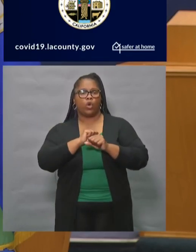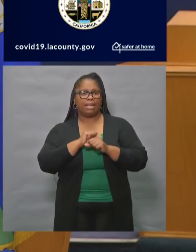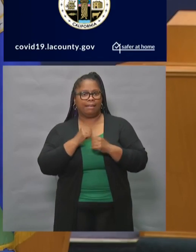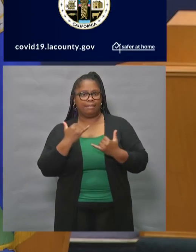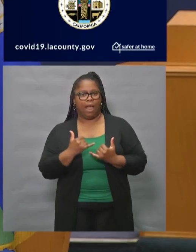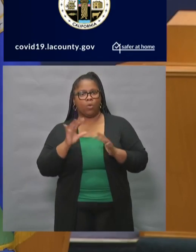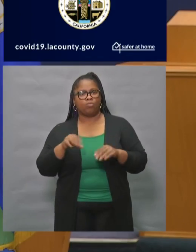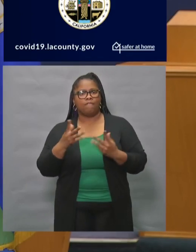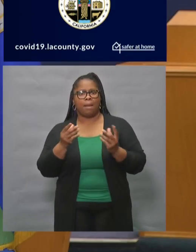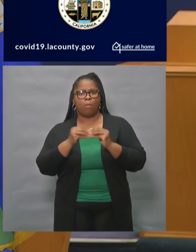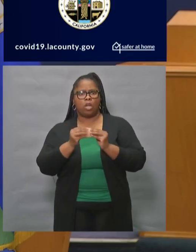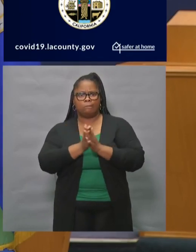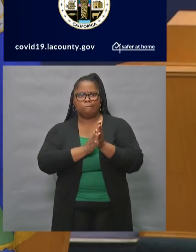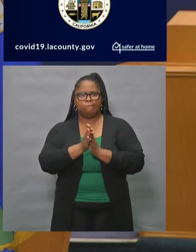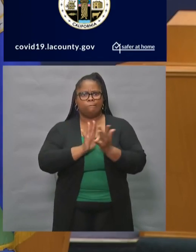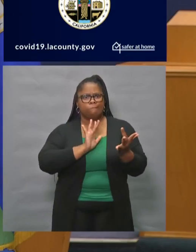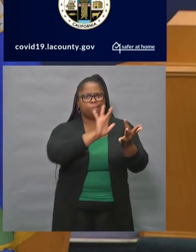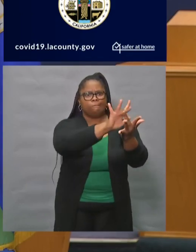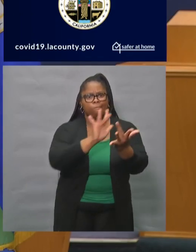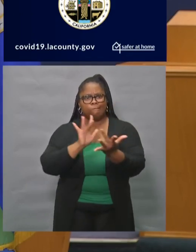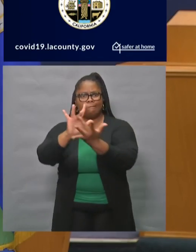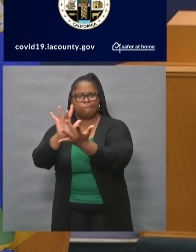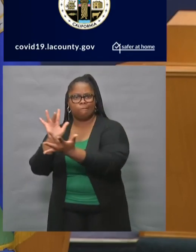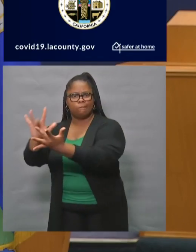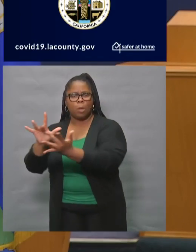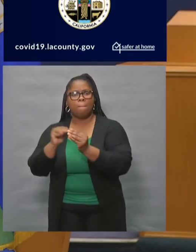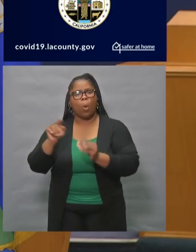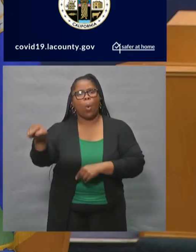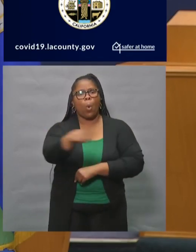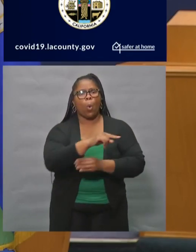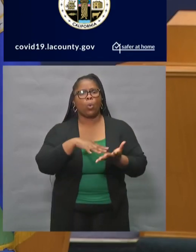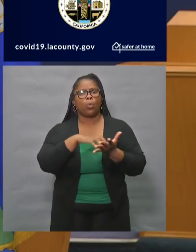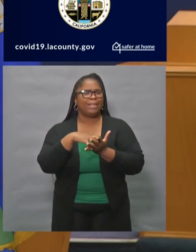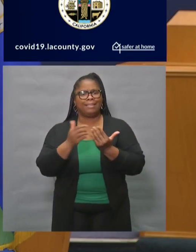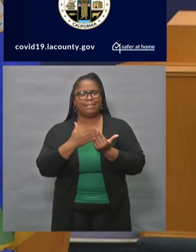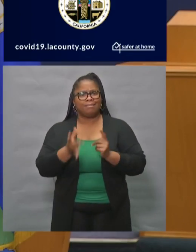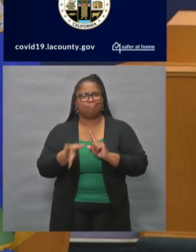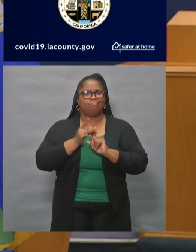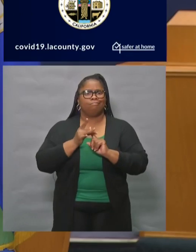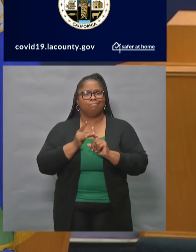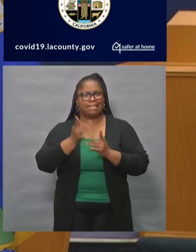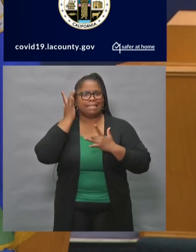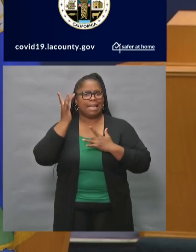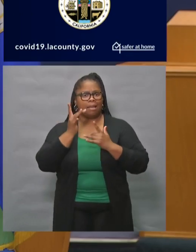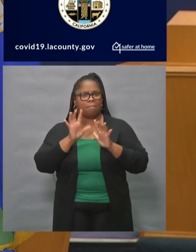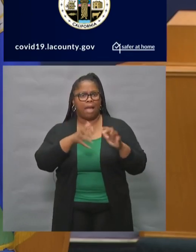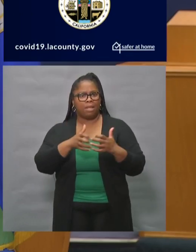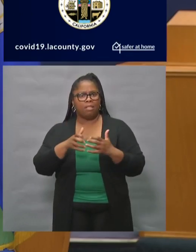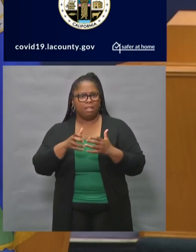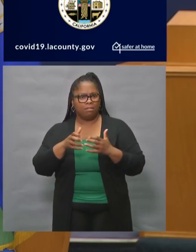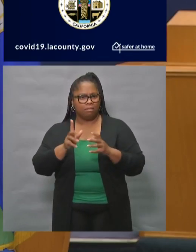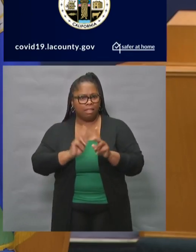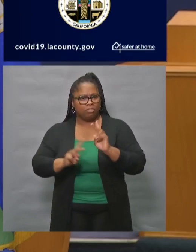doing proactive outreach among vulnerable populations and repurposing the available test kits that are out there to be able to expand testing